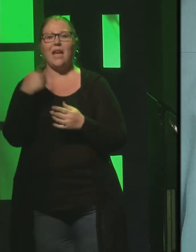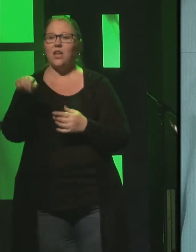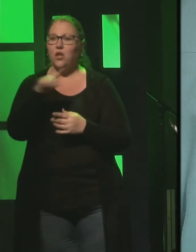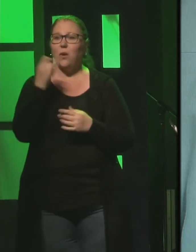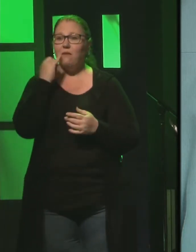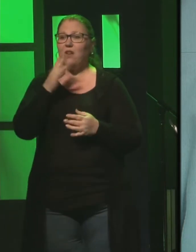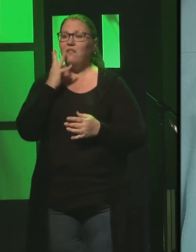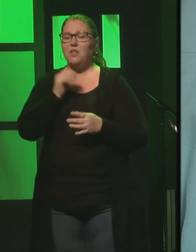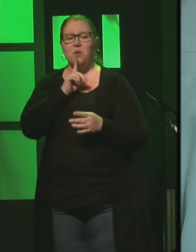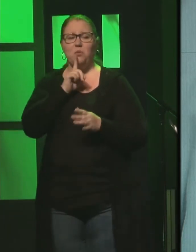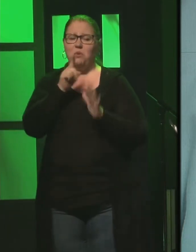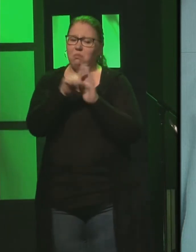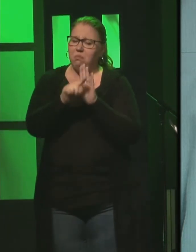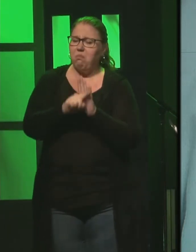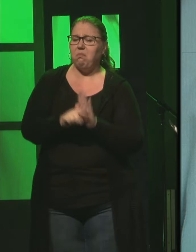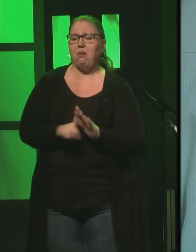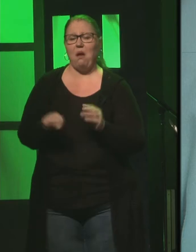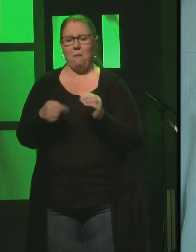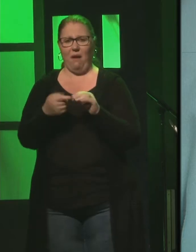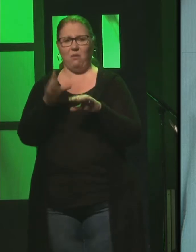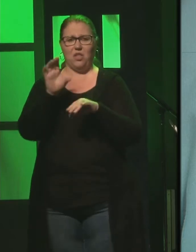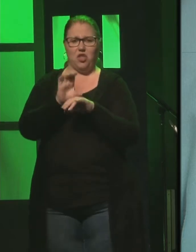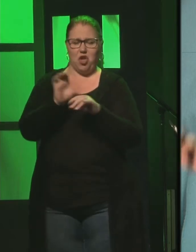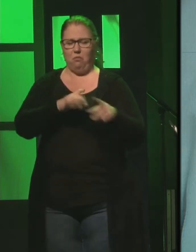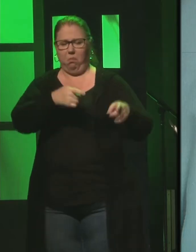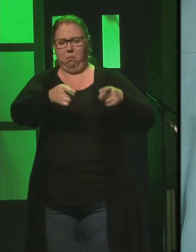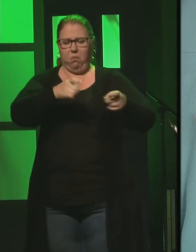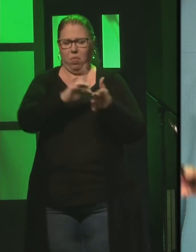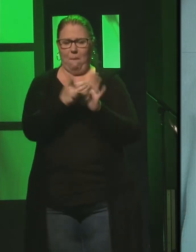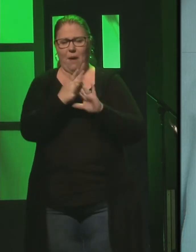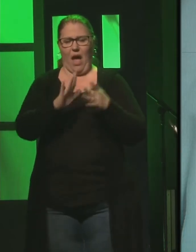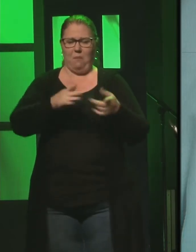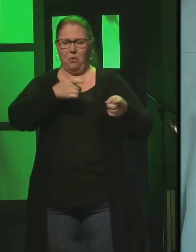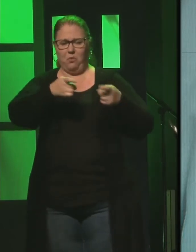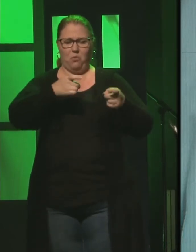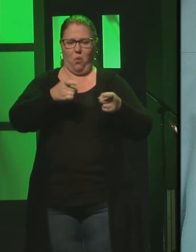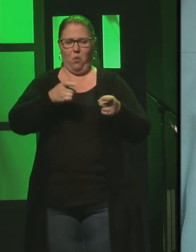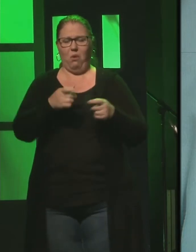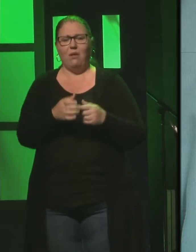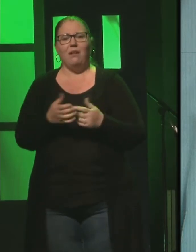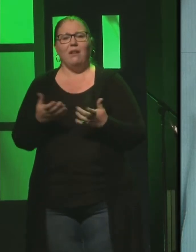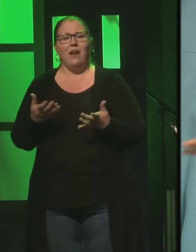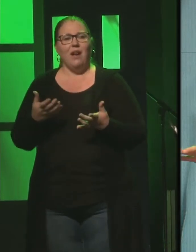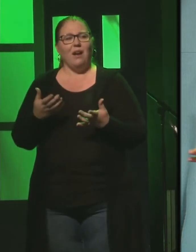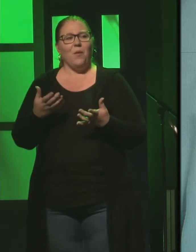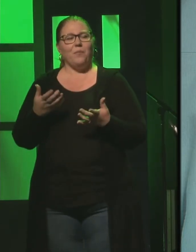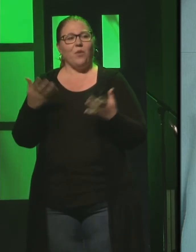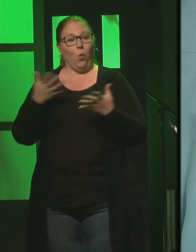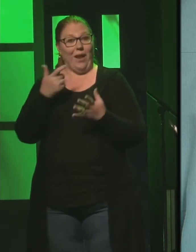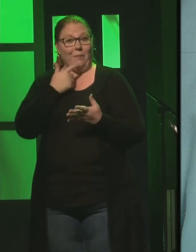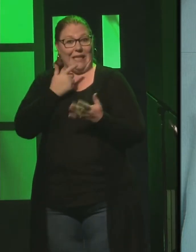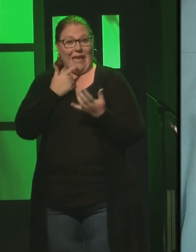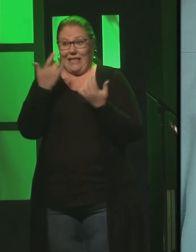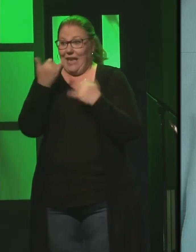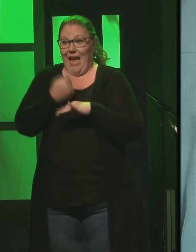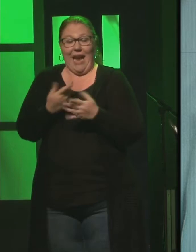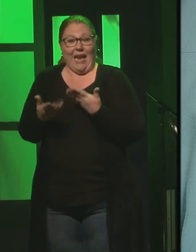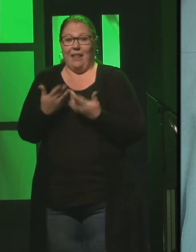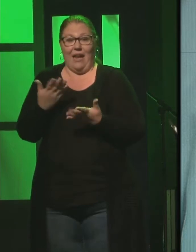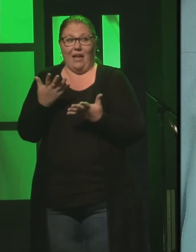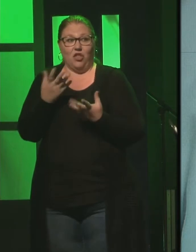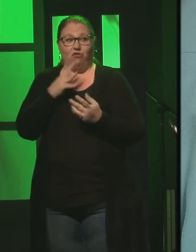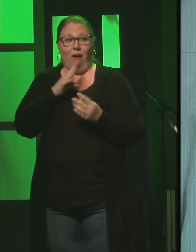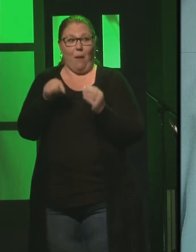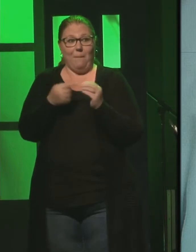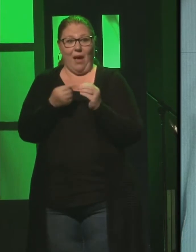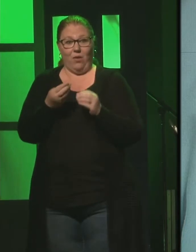had a really bad experience when it comes to church and manipulation and the Bible and scripture verses and giving, what I'm saying today, anything that I talk about